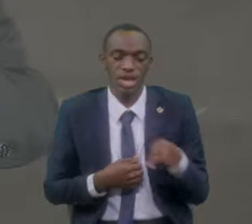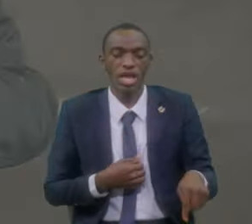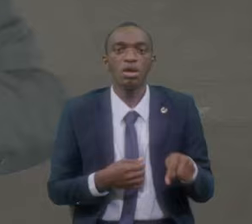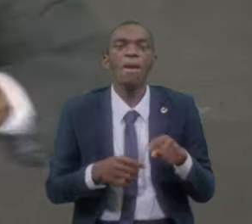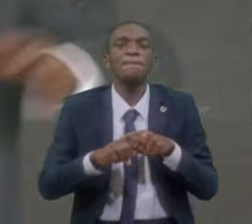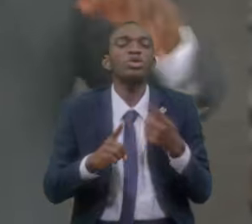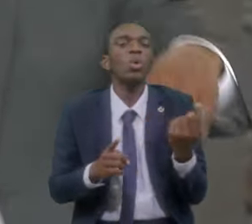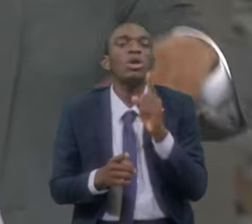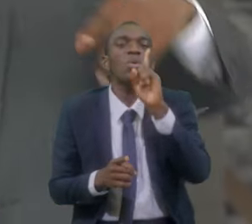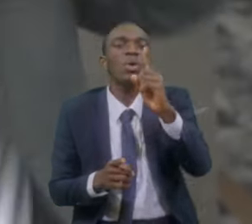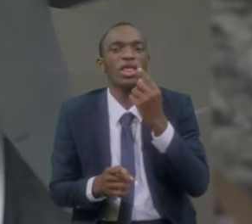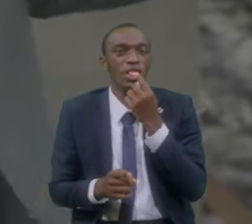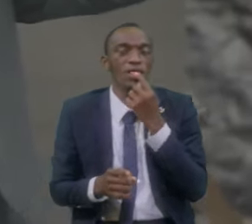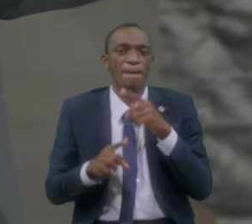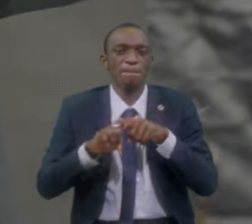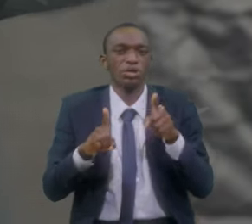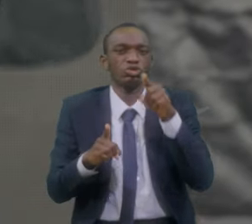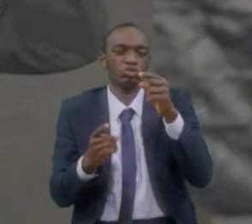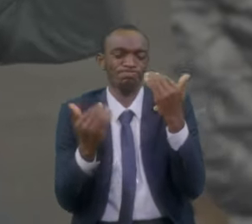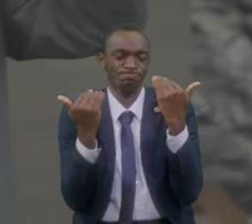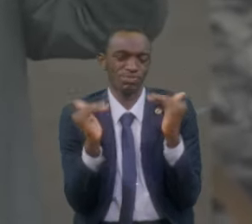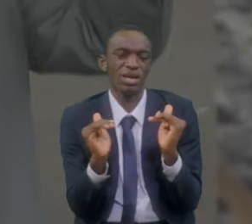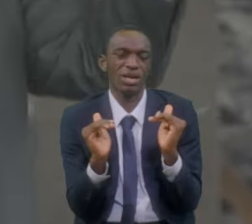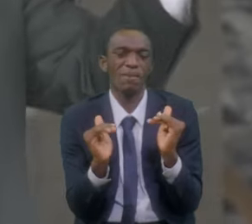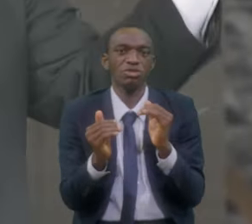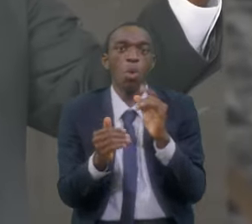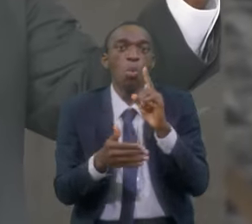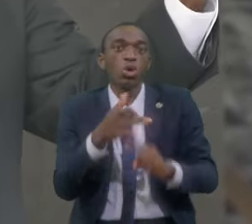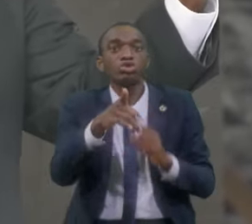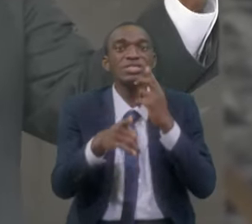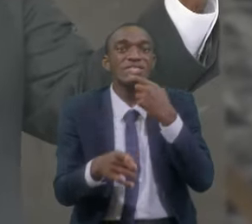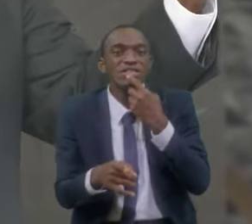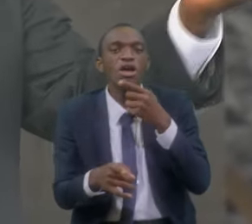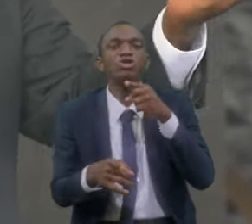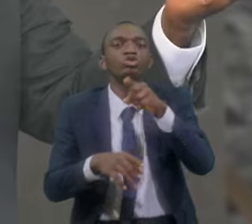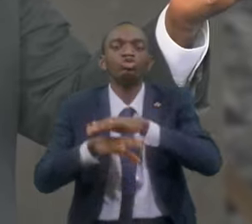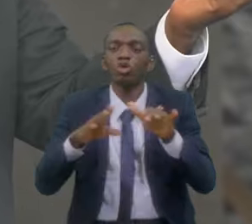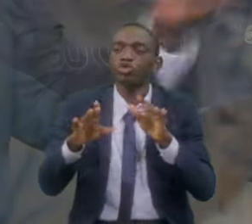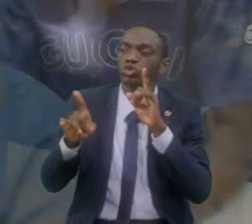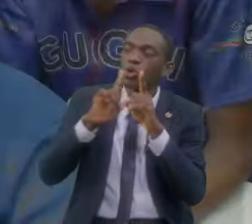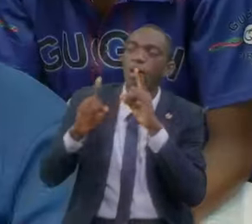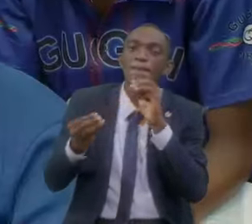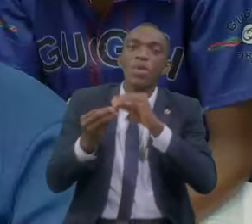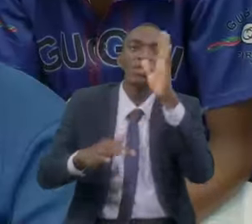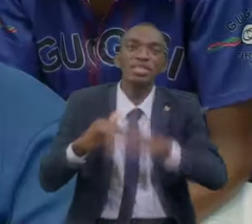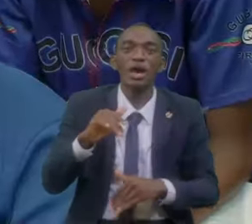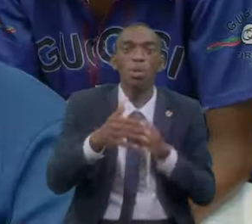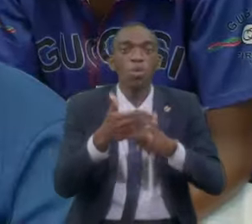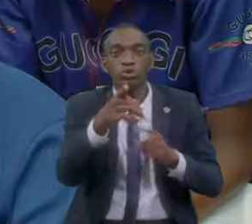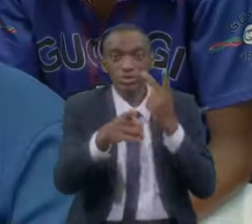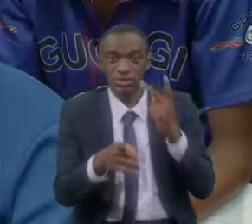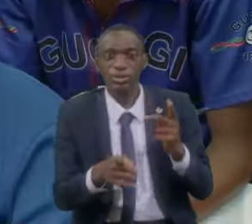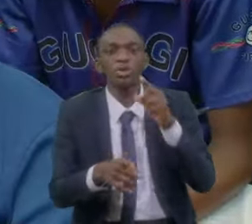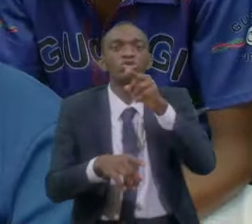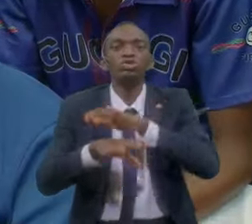you say. You don't talk more than even what you see. You don't talk more than what